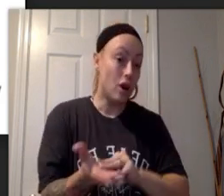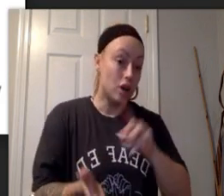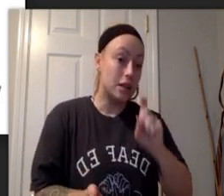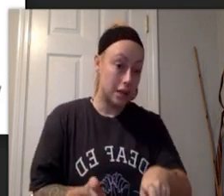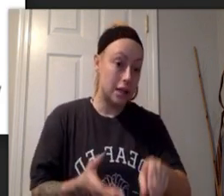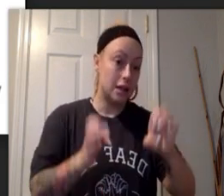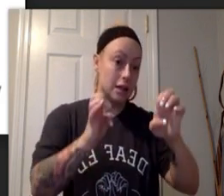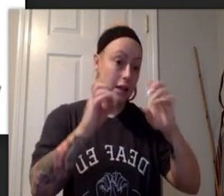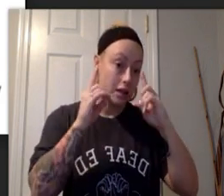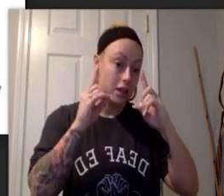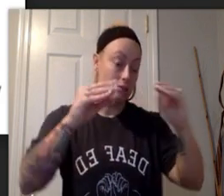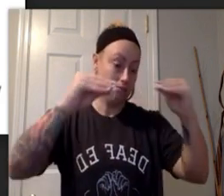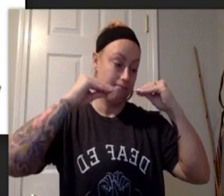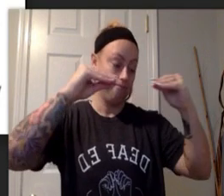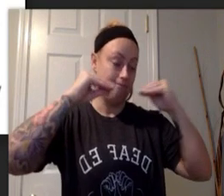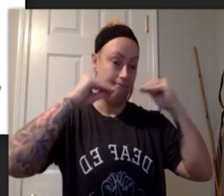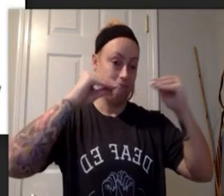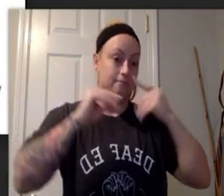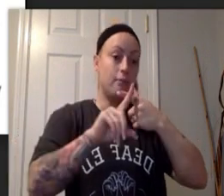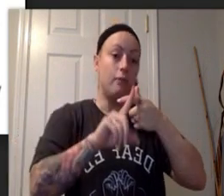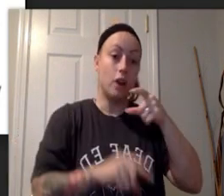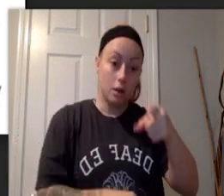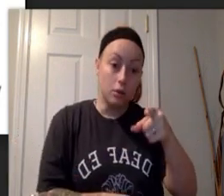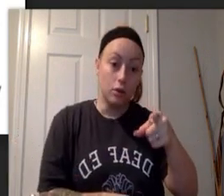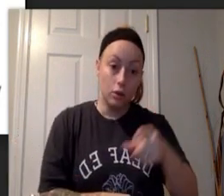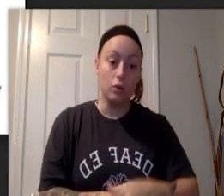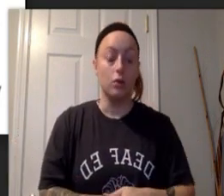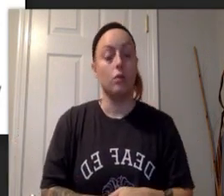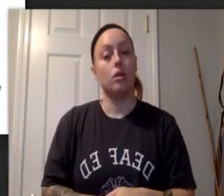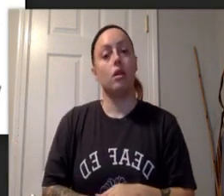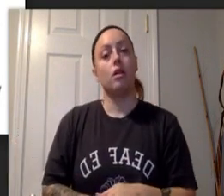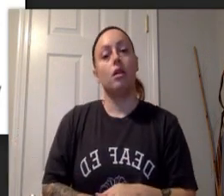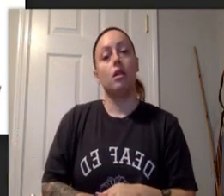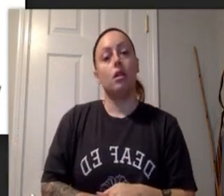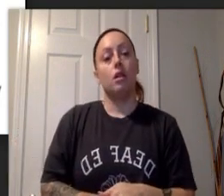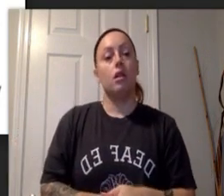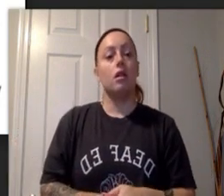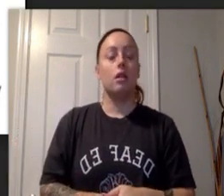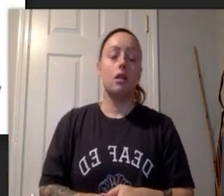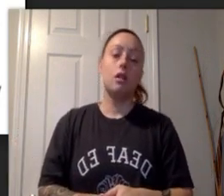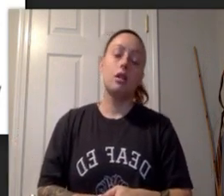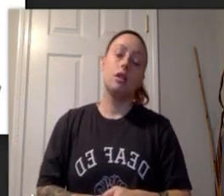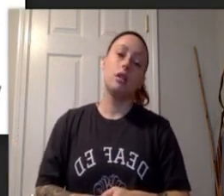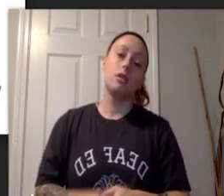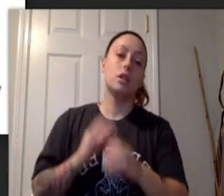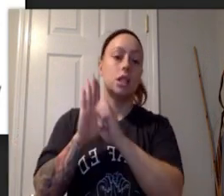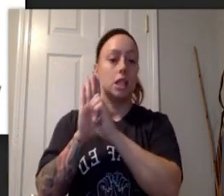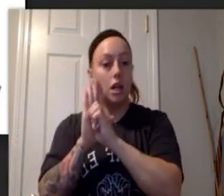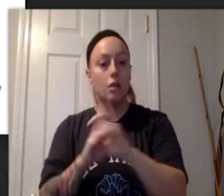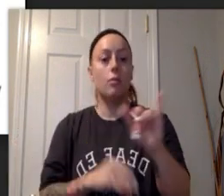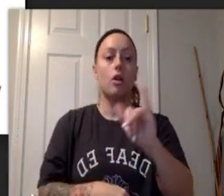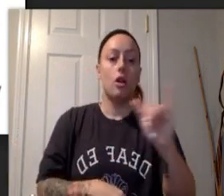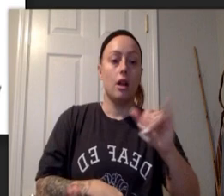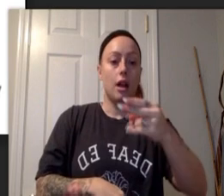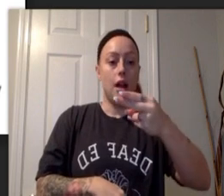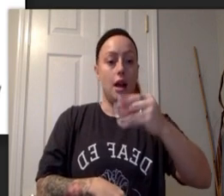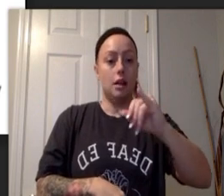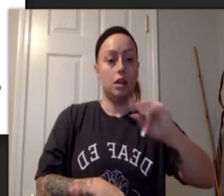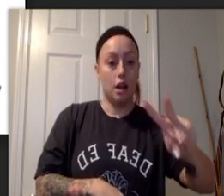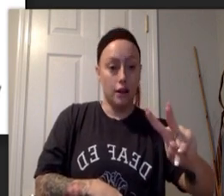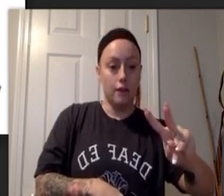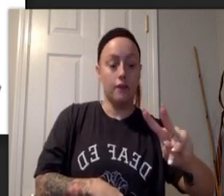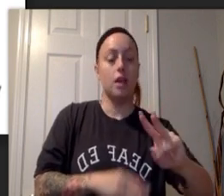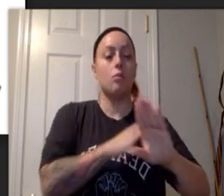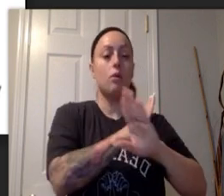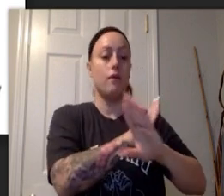that's how it is a lot of the times with progressive treatment like HIV prevention. Doctors often need to be educated on what